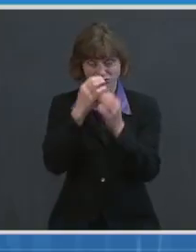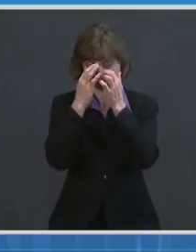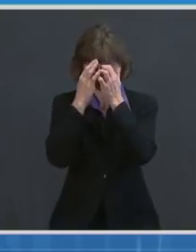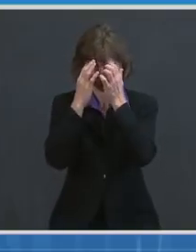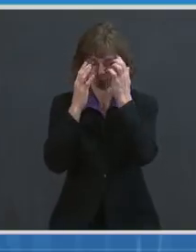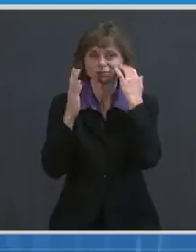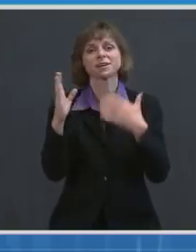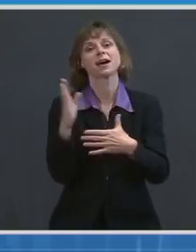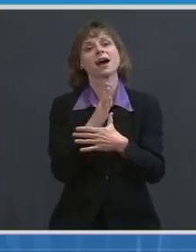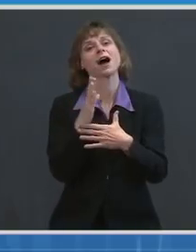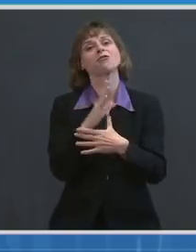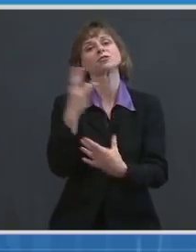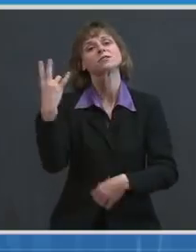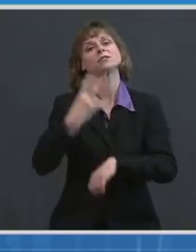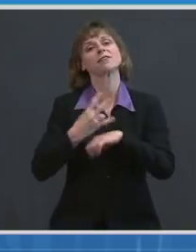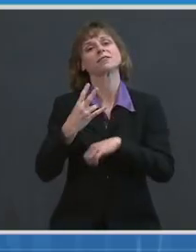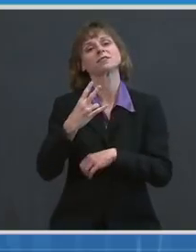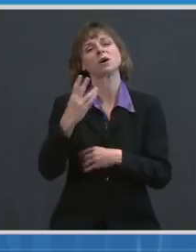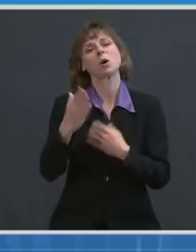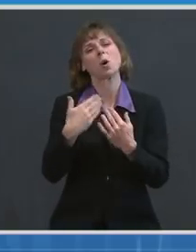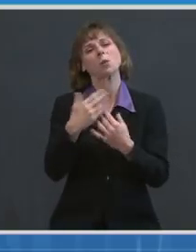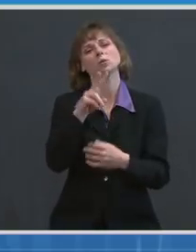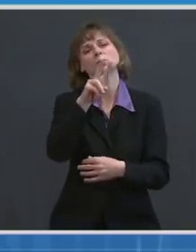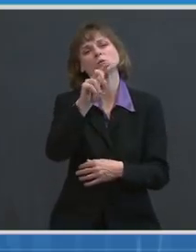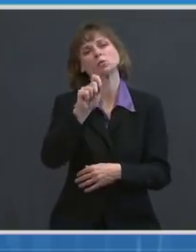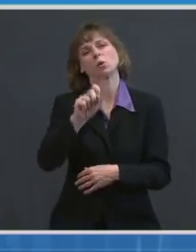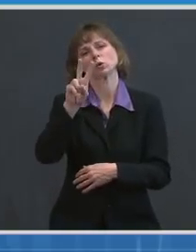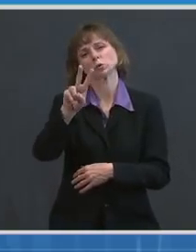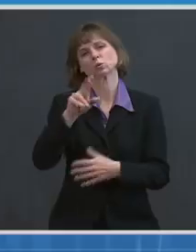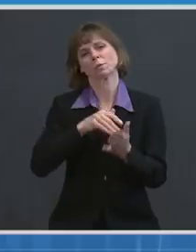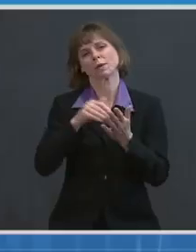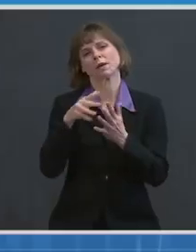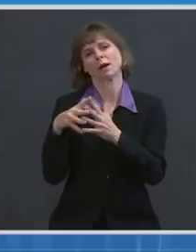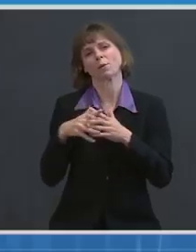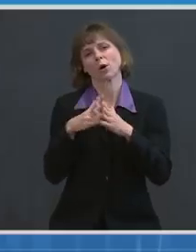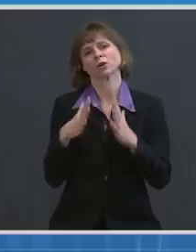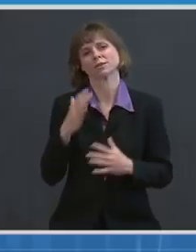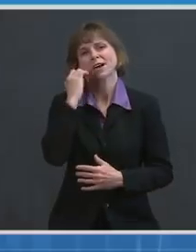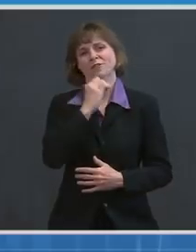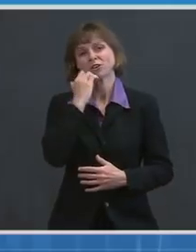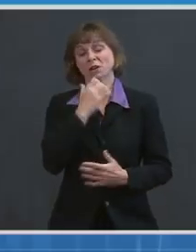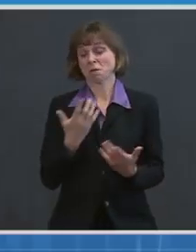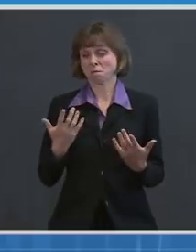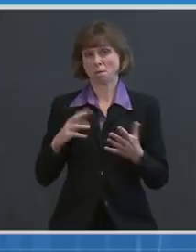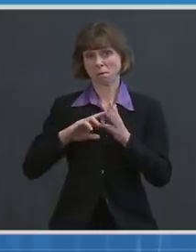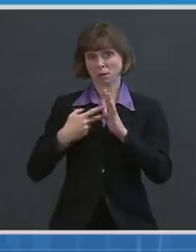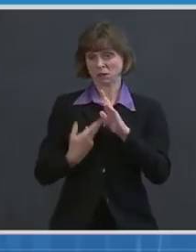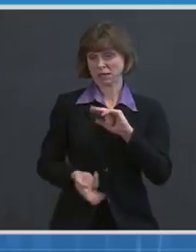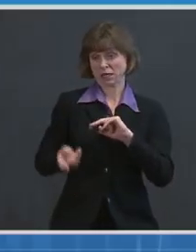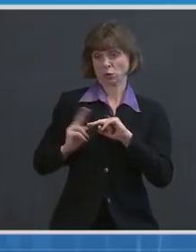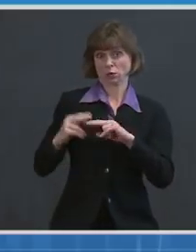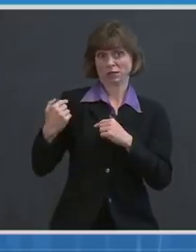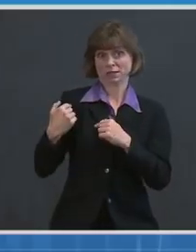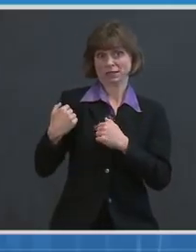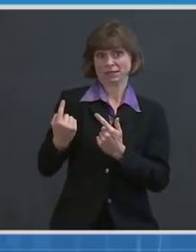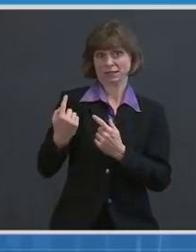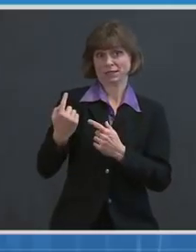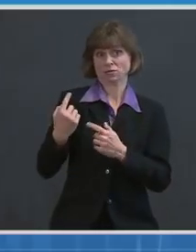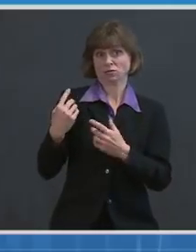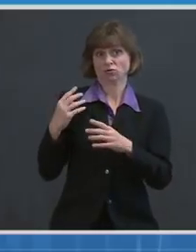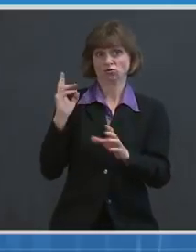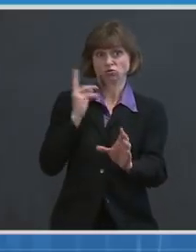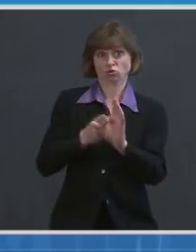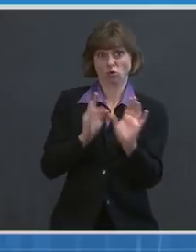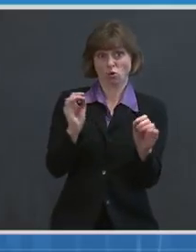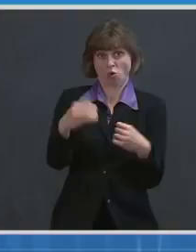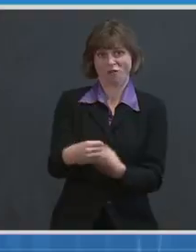average of nearly 2.2 million Americans a day, up from about 900,000 when we came into office. Saturday